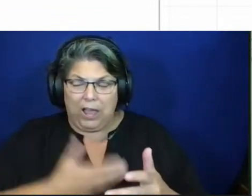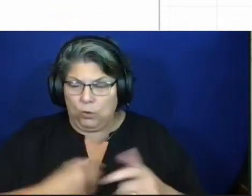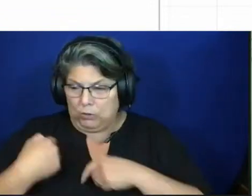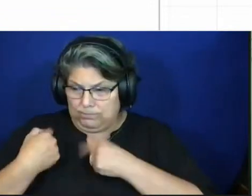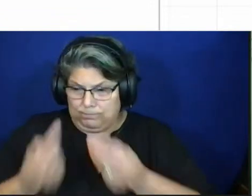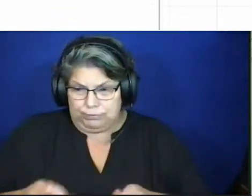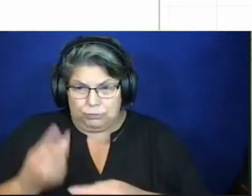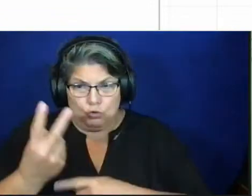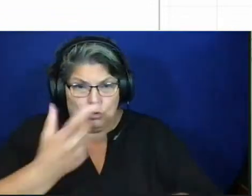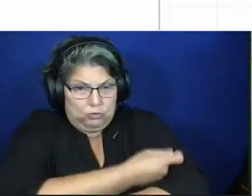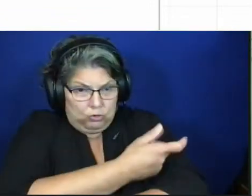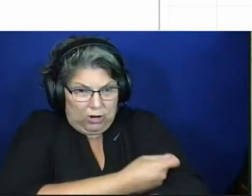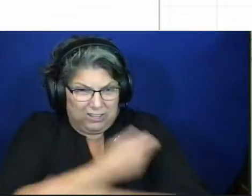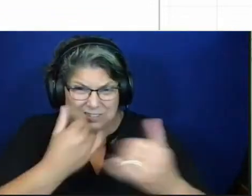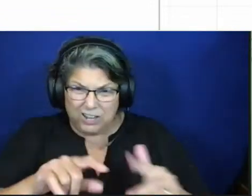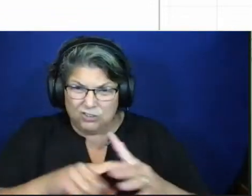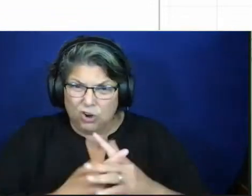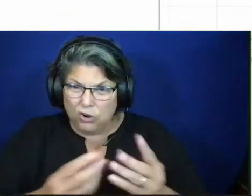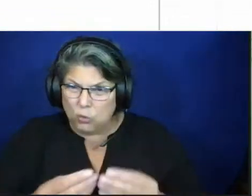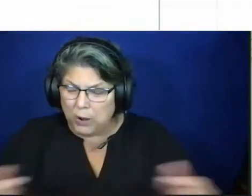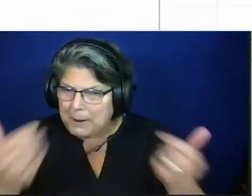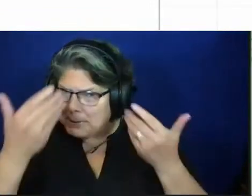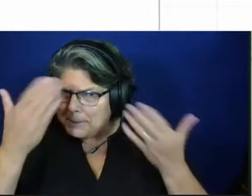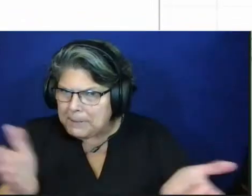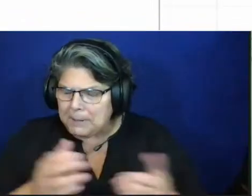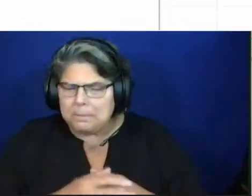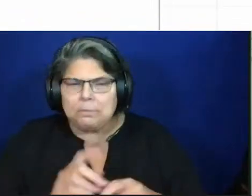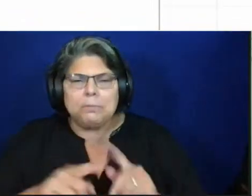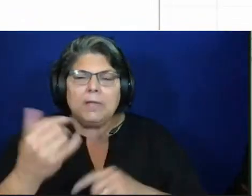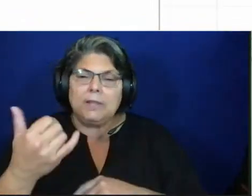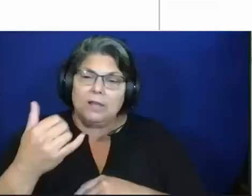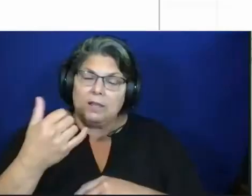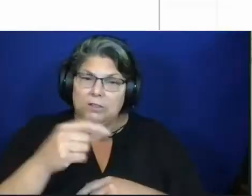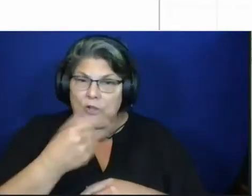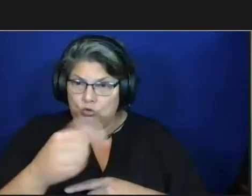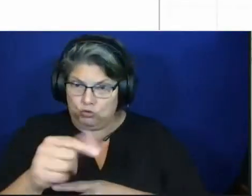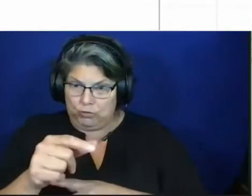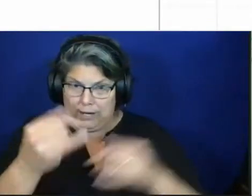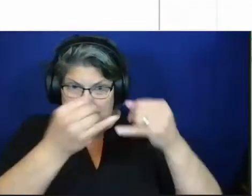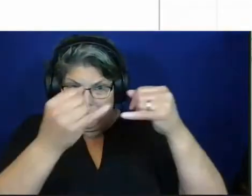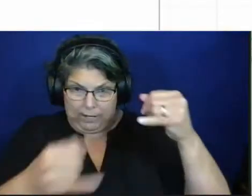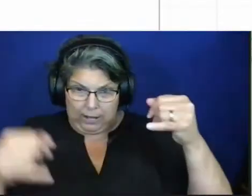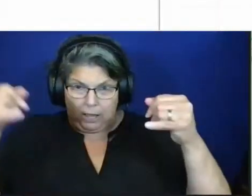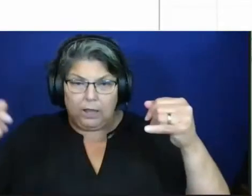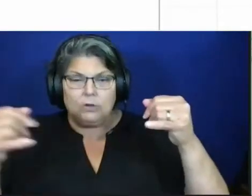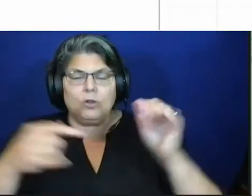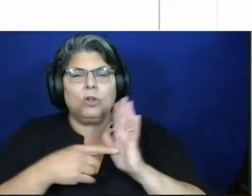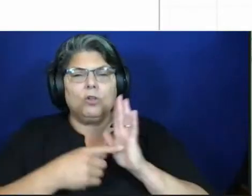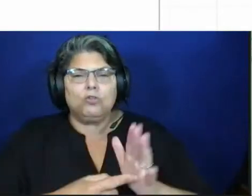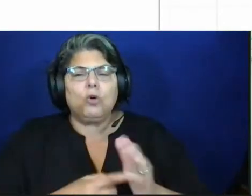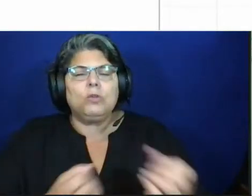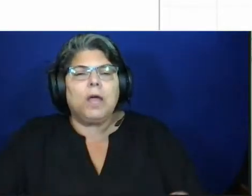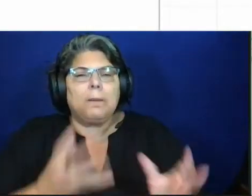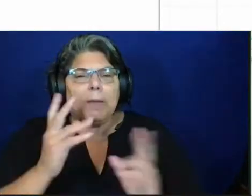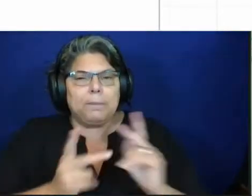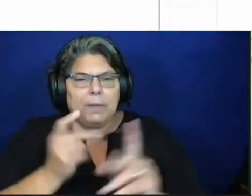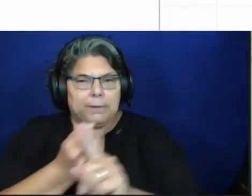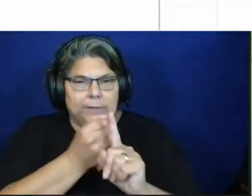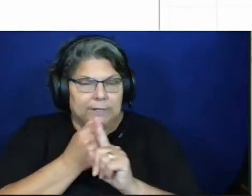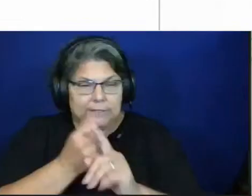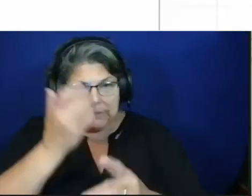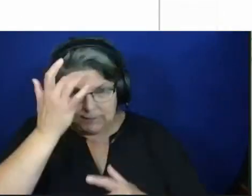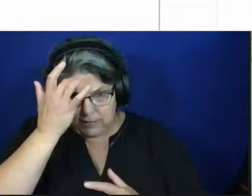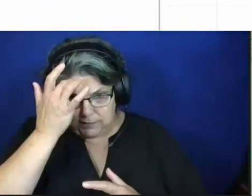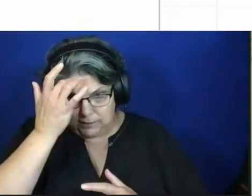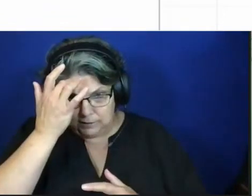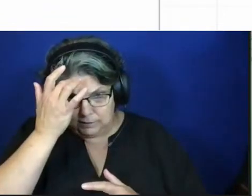slide. The green line, the solid green line, shows the rates of cases in people who